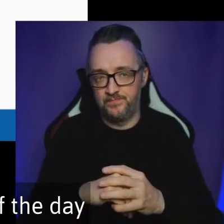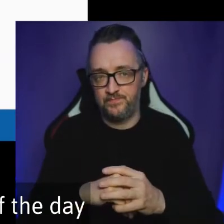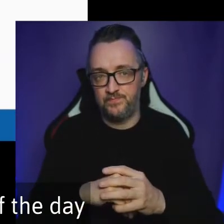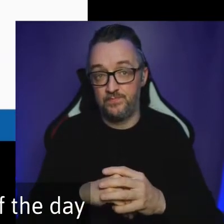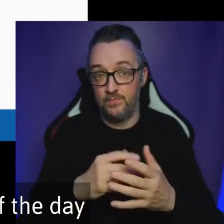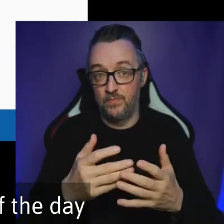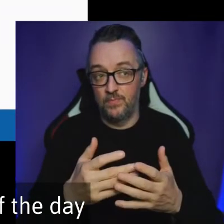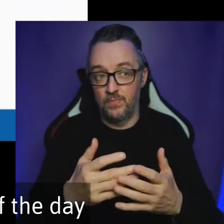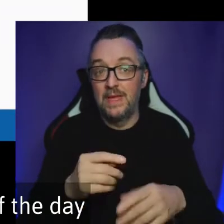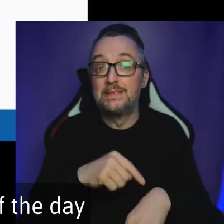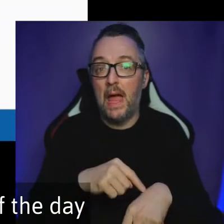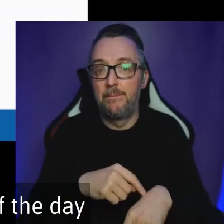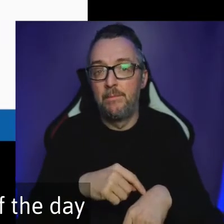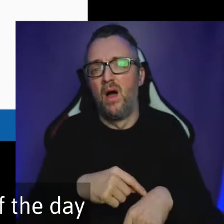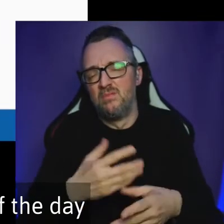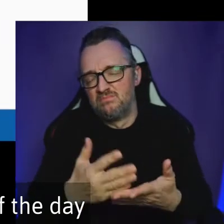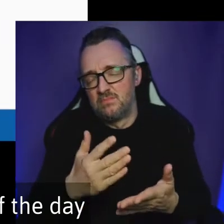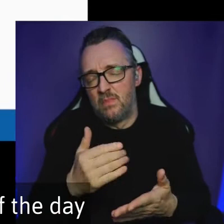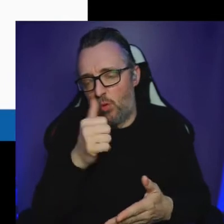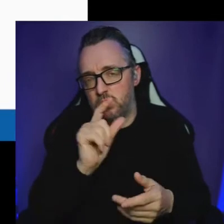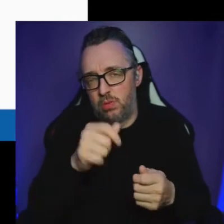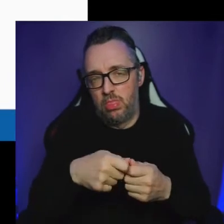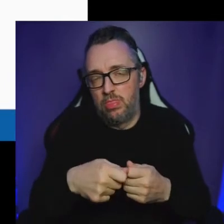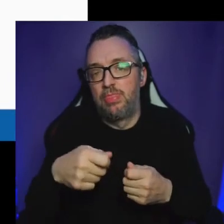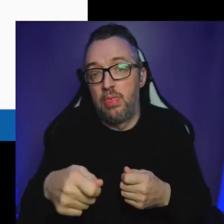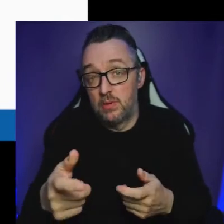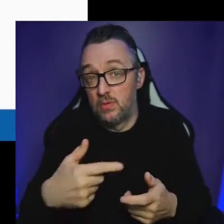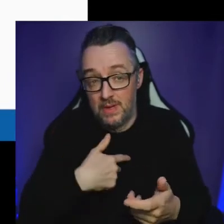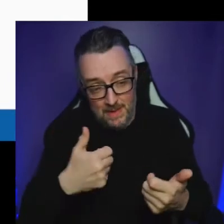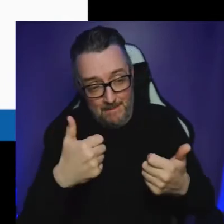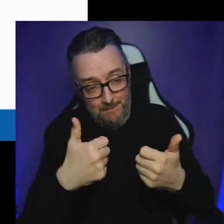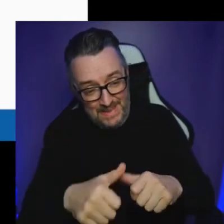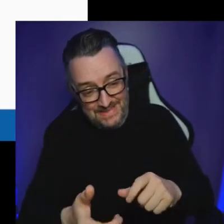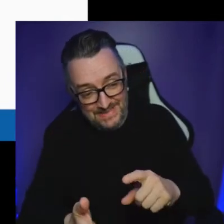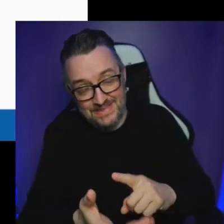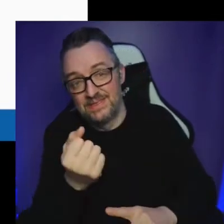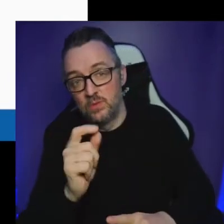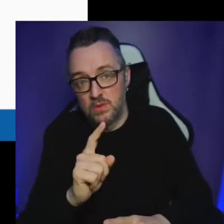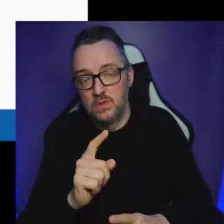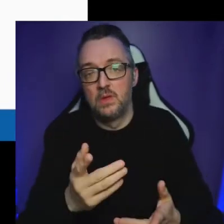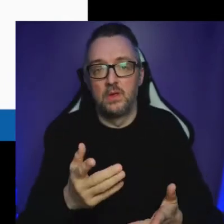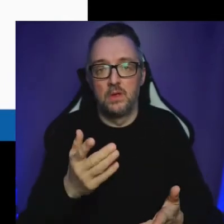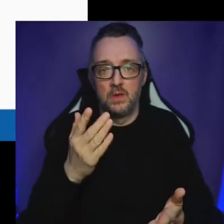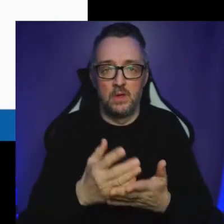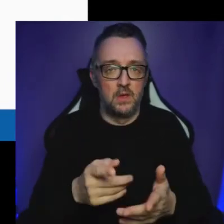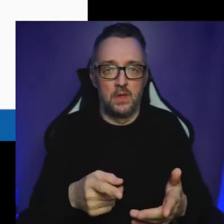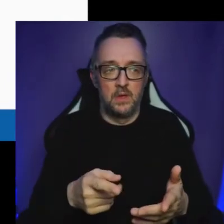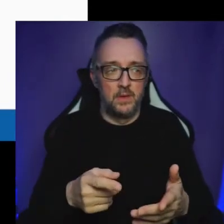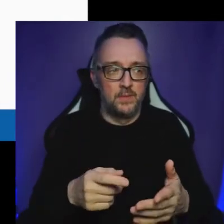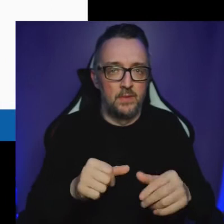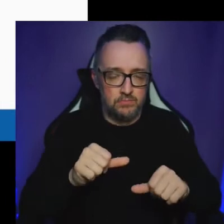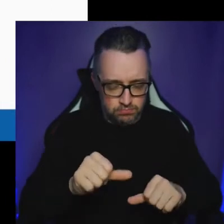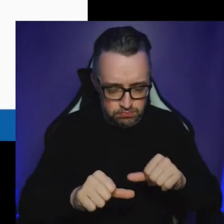it took a little bit more time, but at the end of the day, what we got was a process which was built